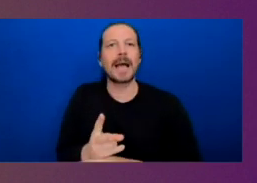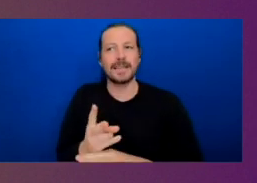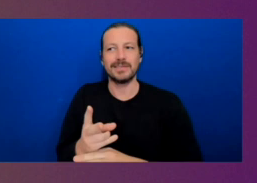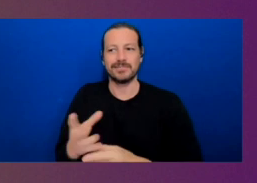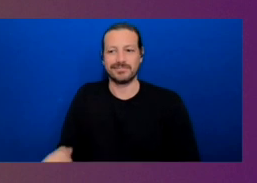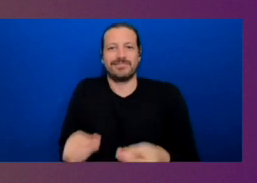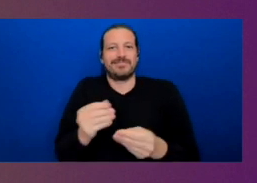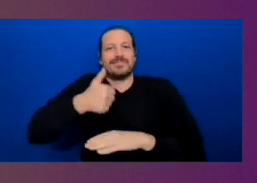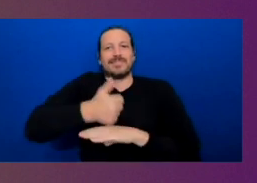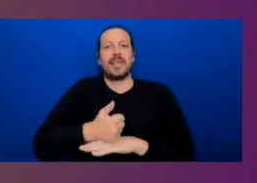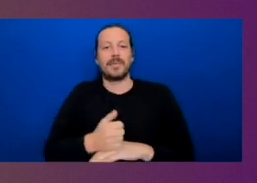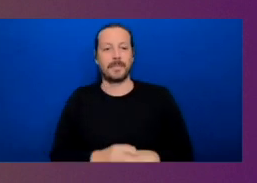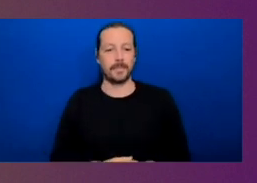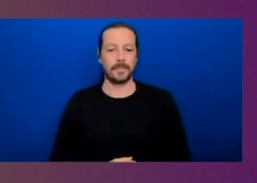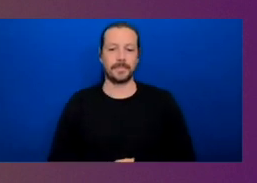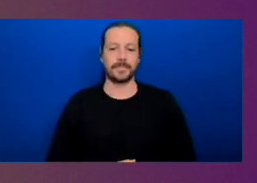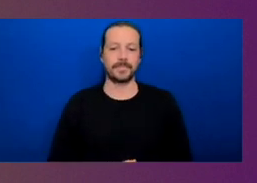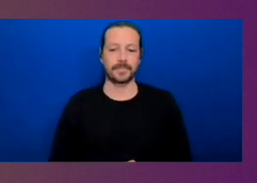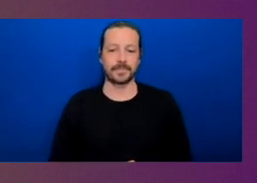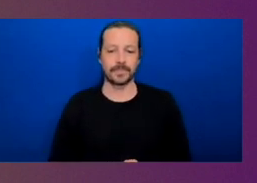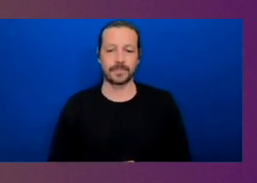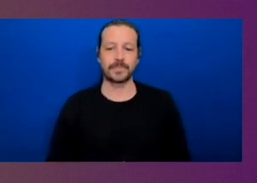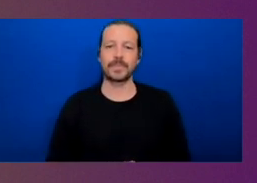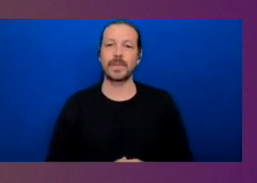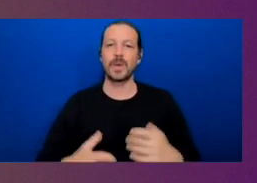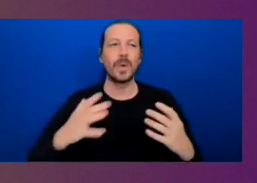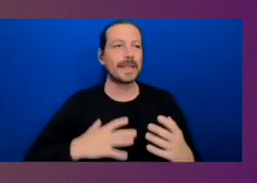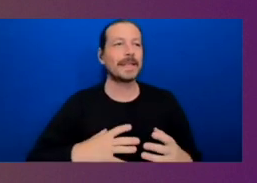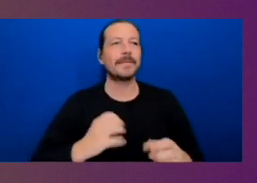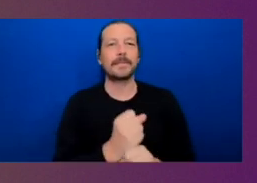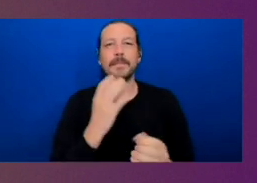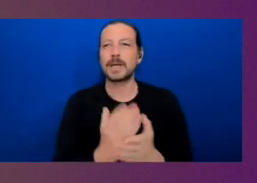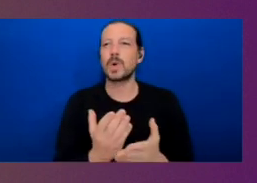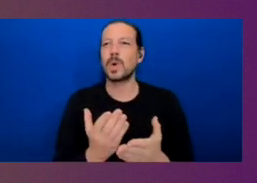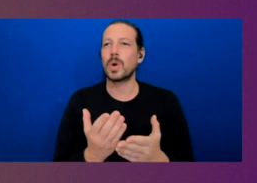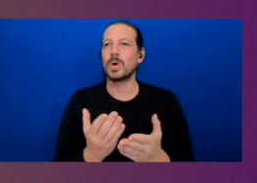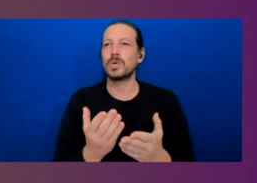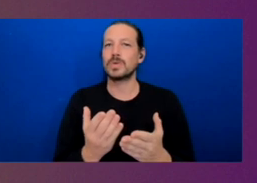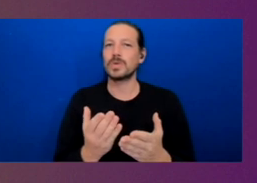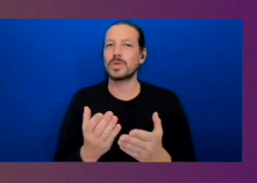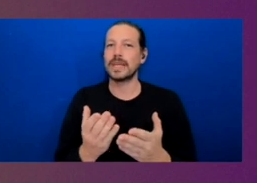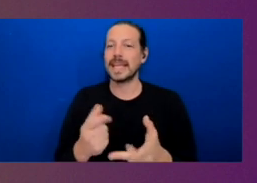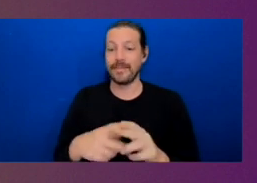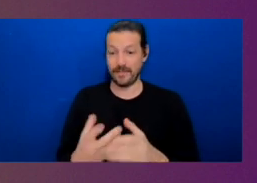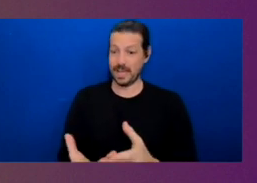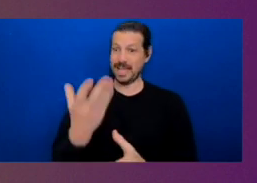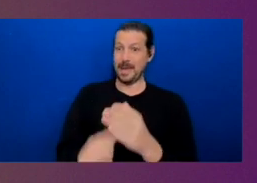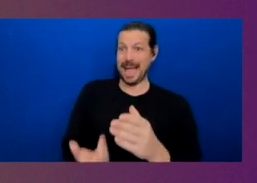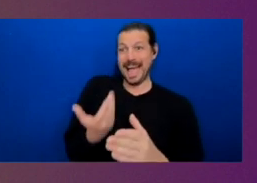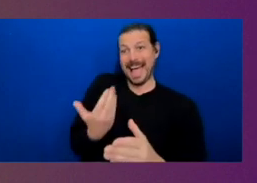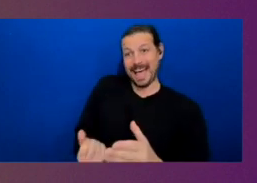vacuum provides, a draw and an energy that you can design into. And actually, as